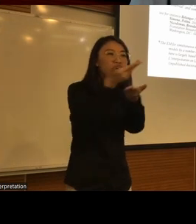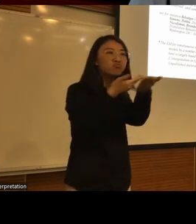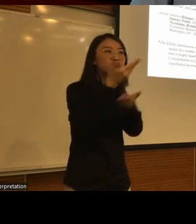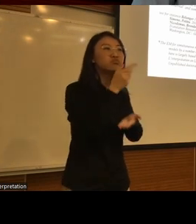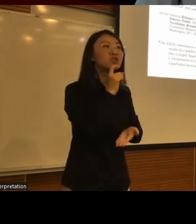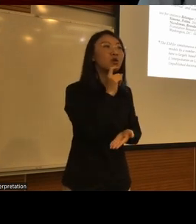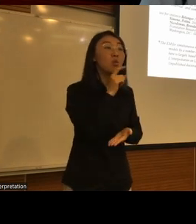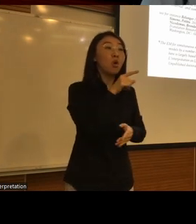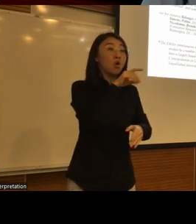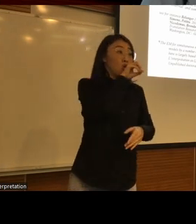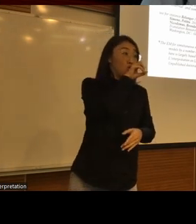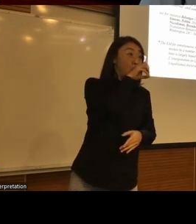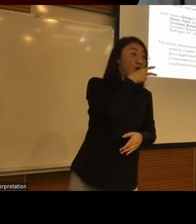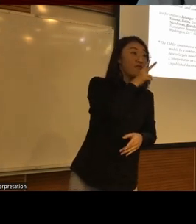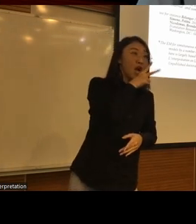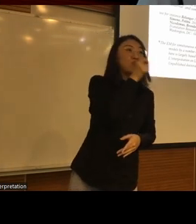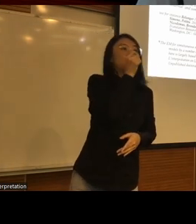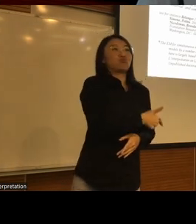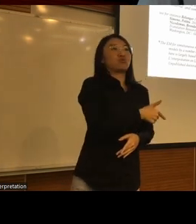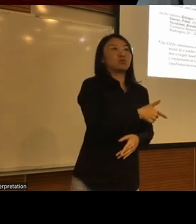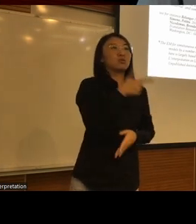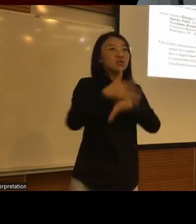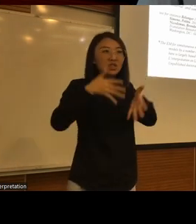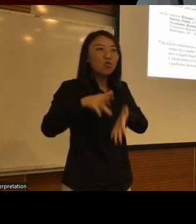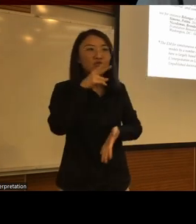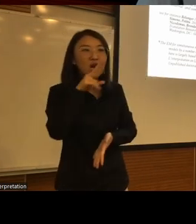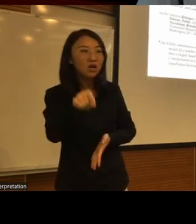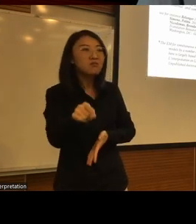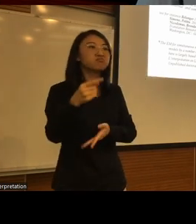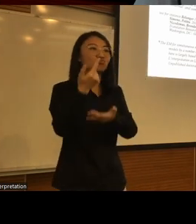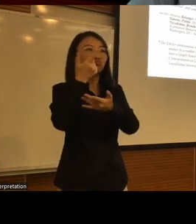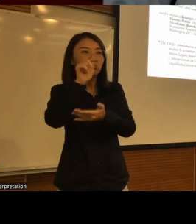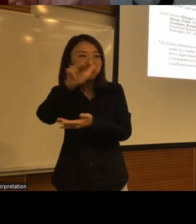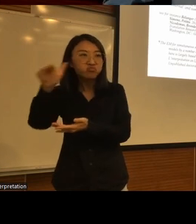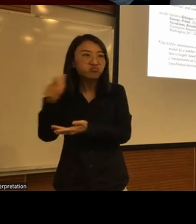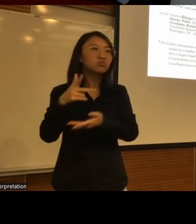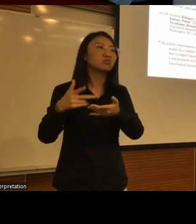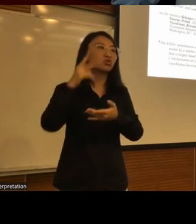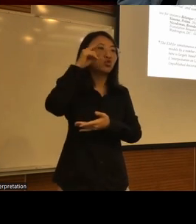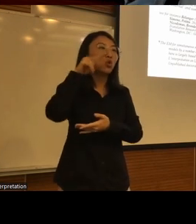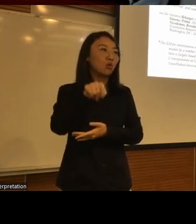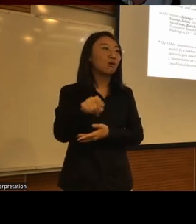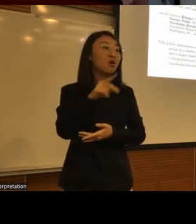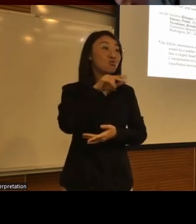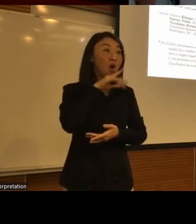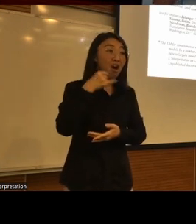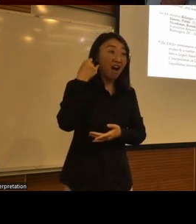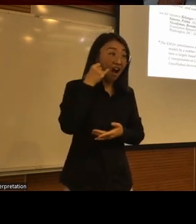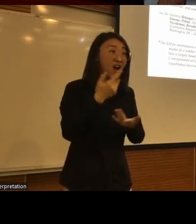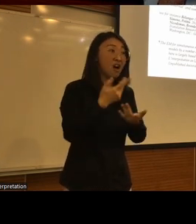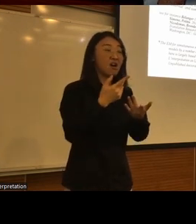do in spoken language interpreting, but it's quite an effort, especially if you have a room with lots of